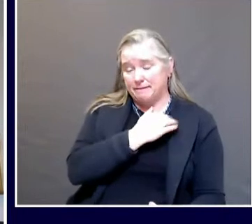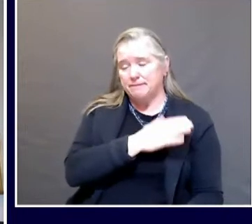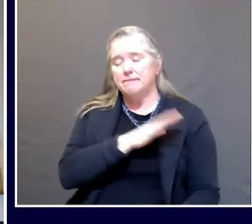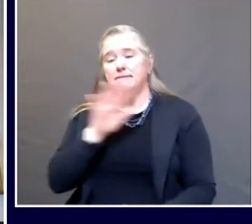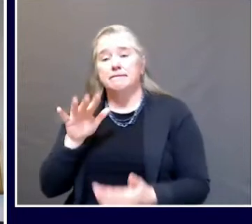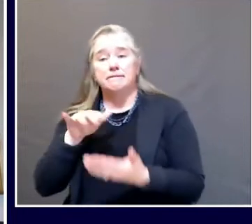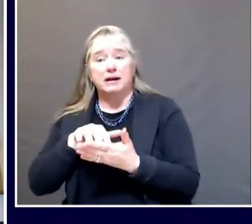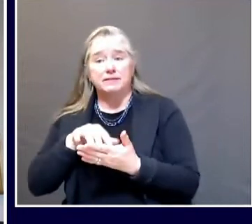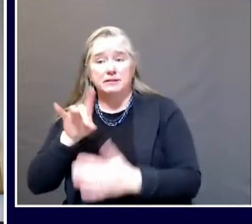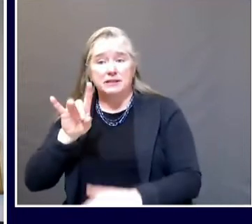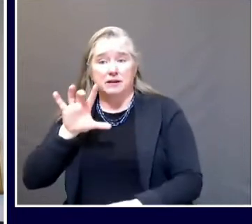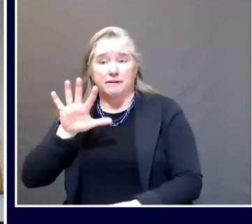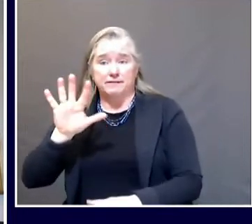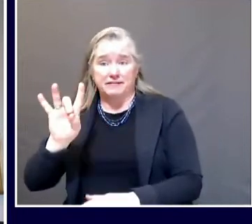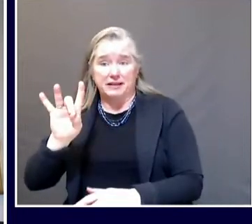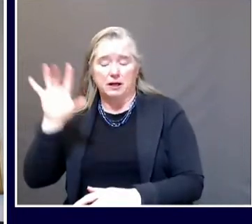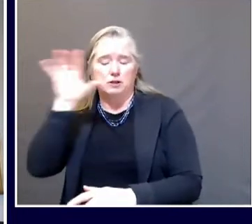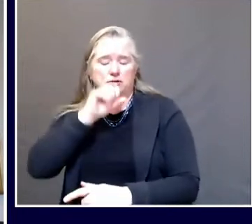5,858 are probable cases.